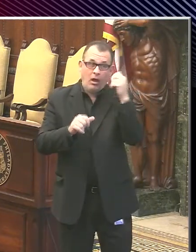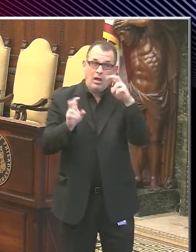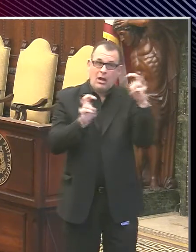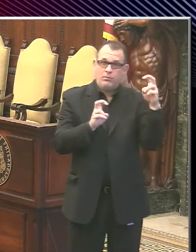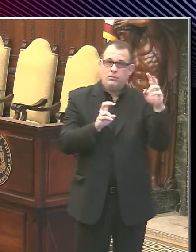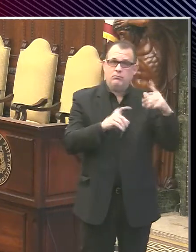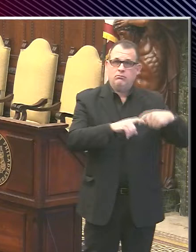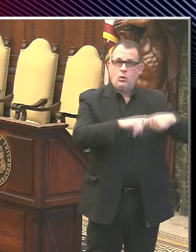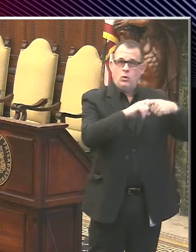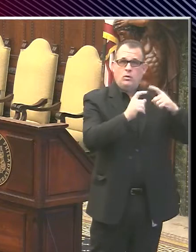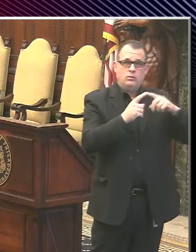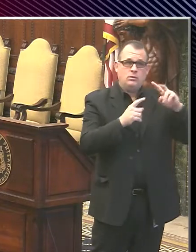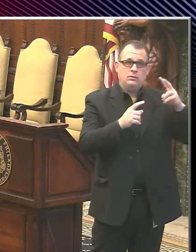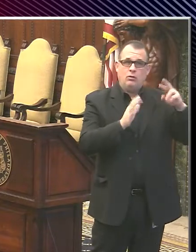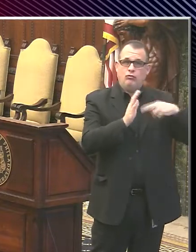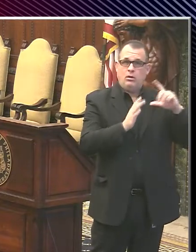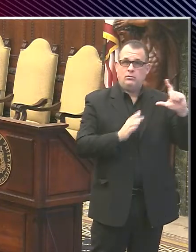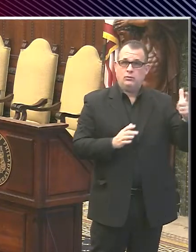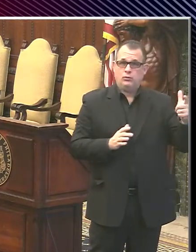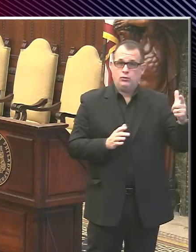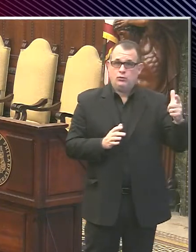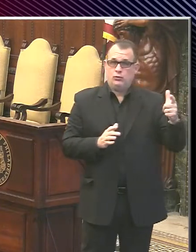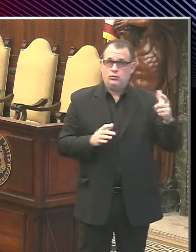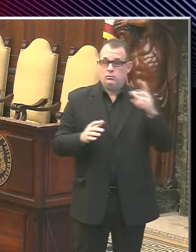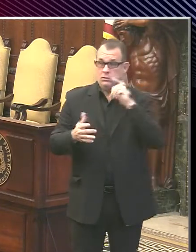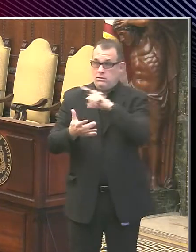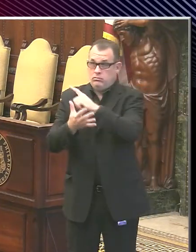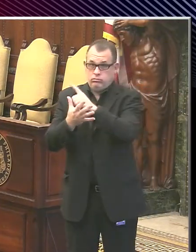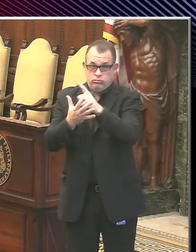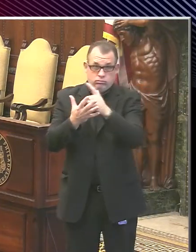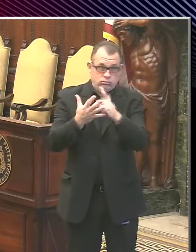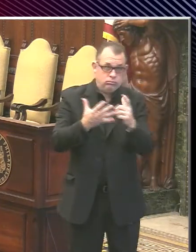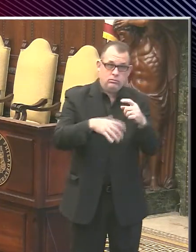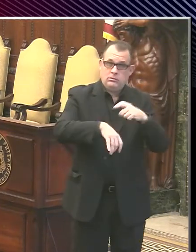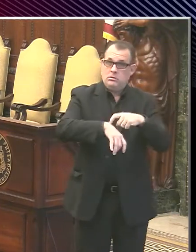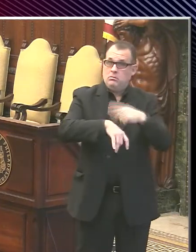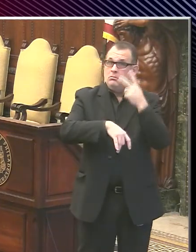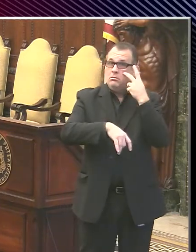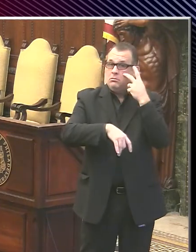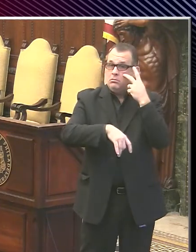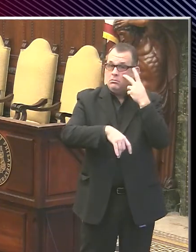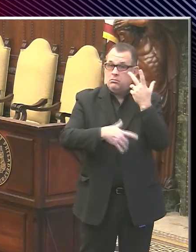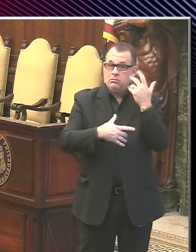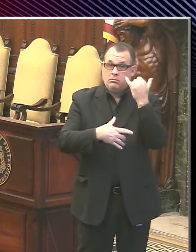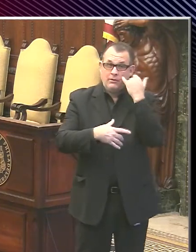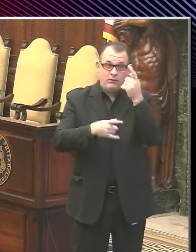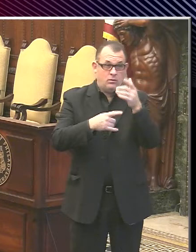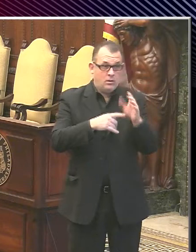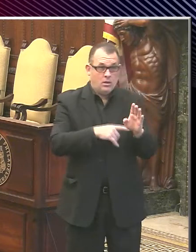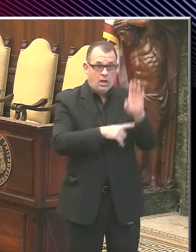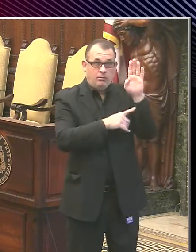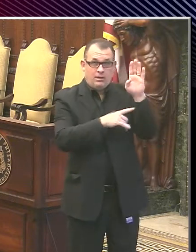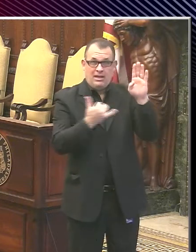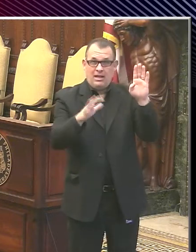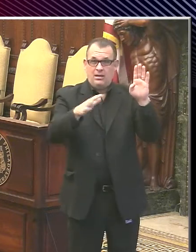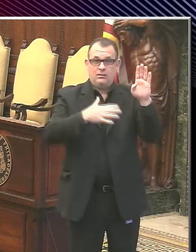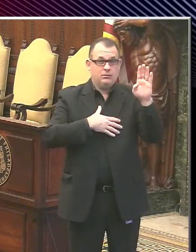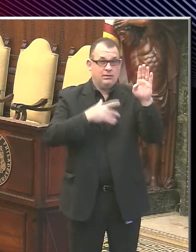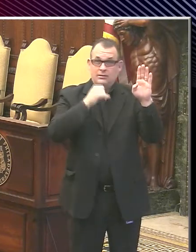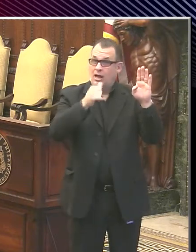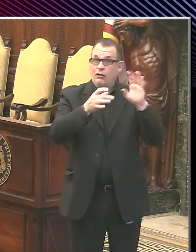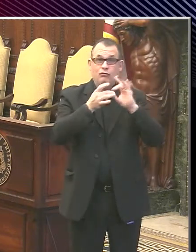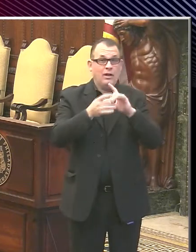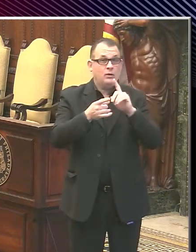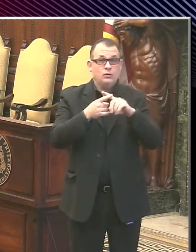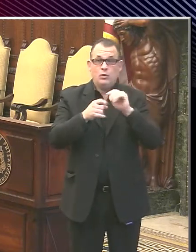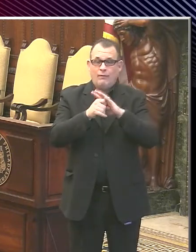them for a second round if there is time. And if your hand is raised now and it's not about COVID, please lower it, and